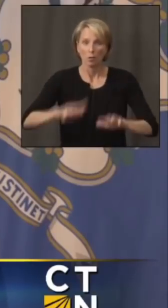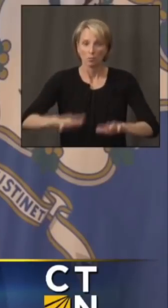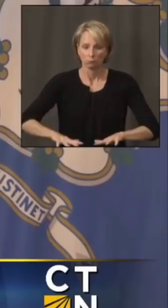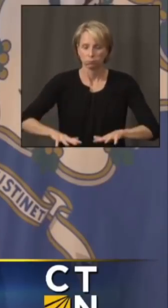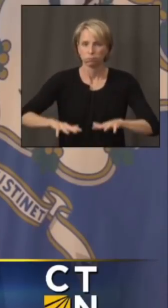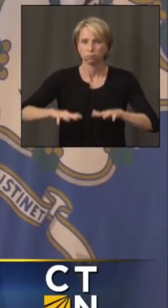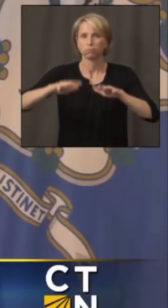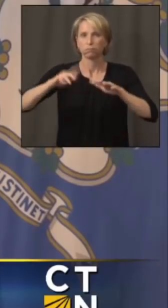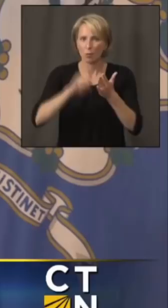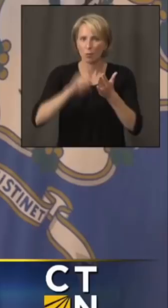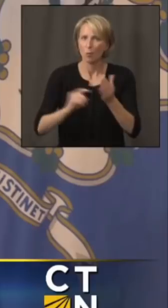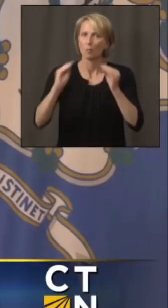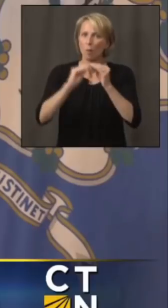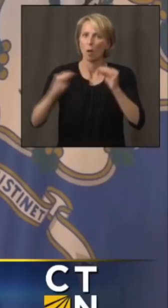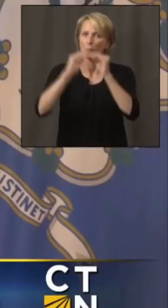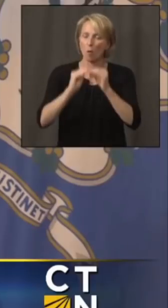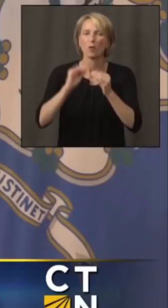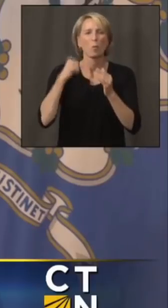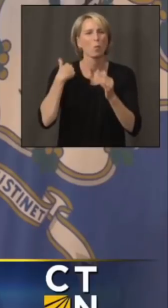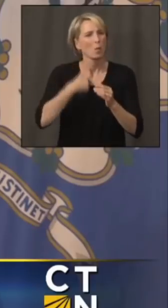got to prepare for that.